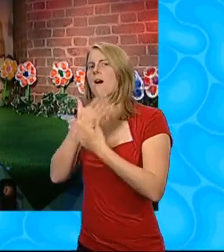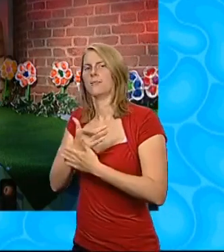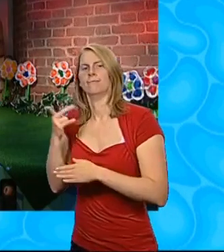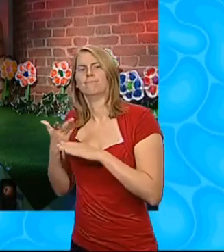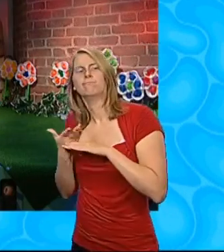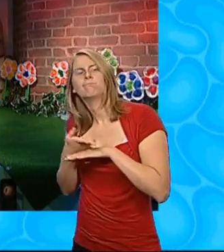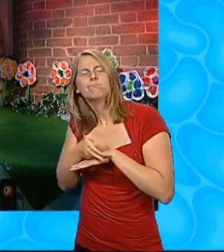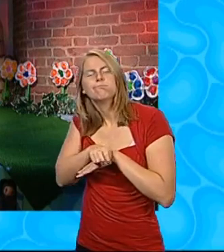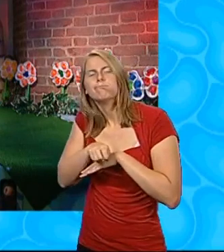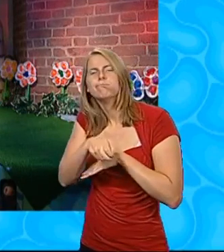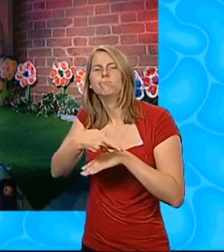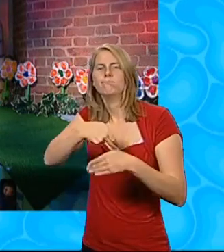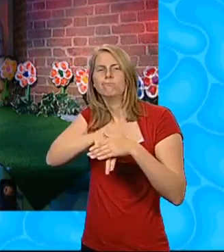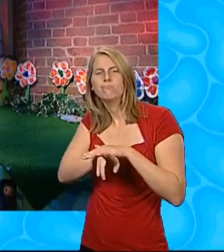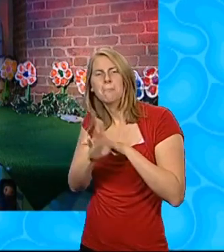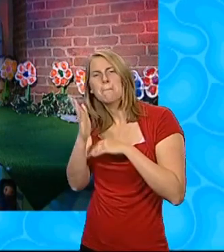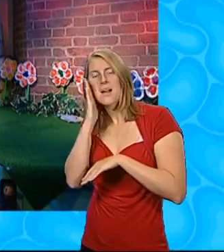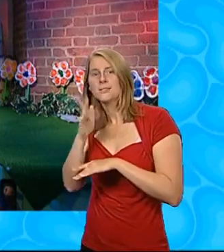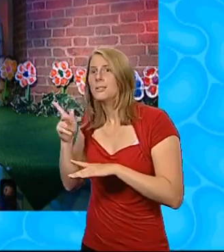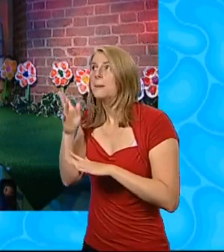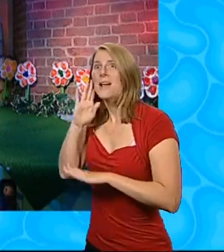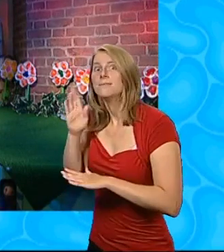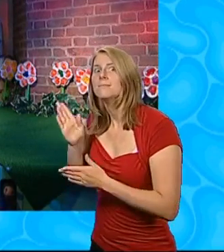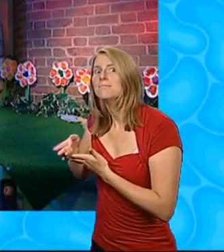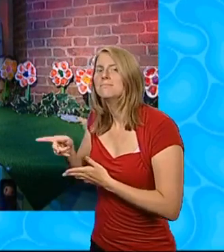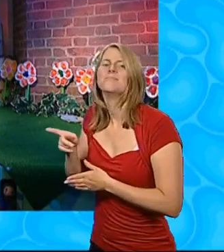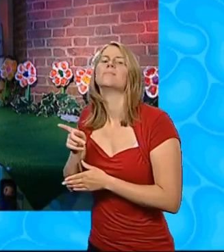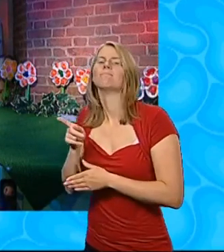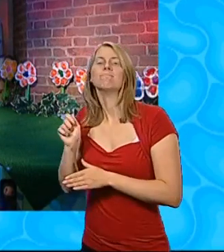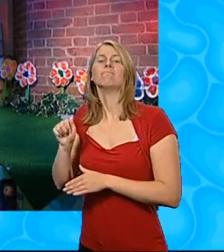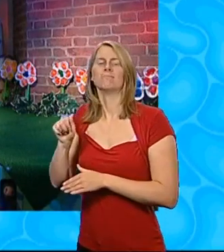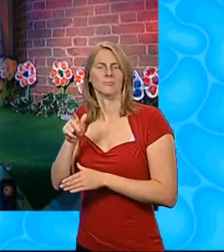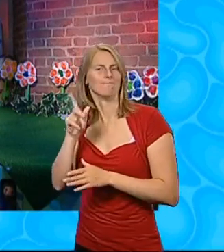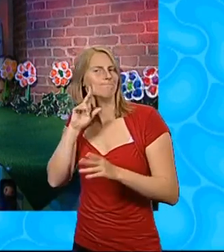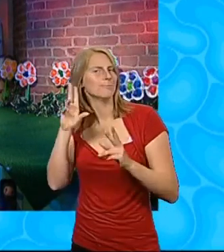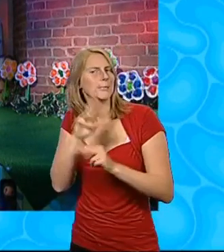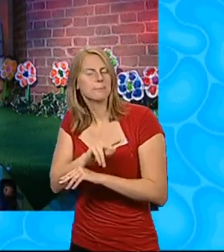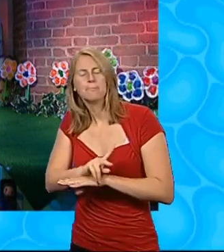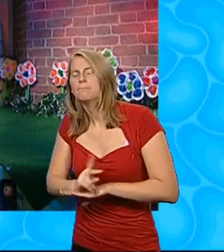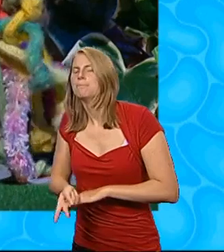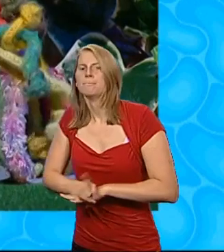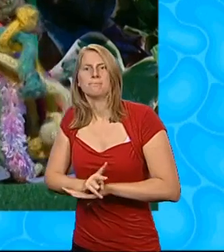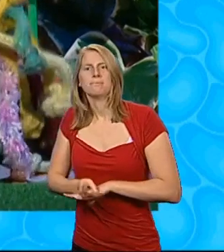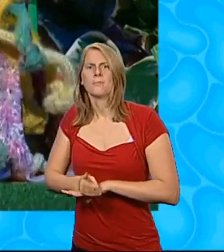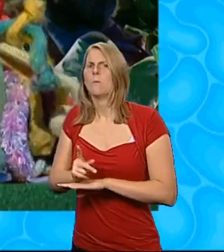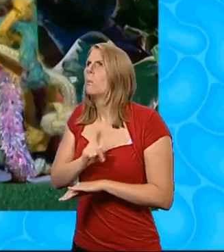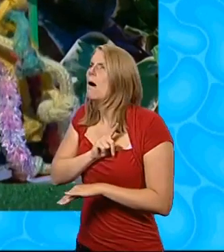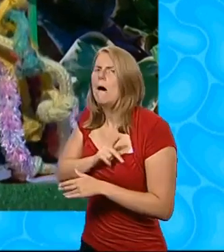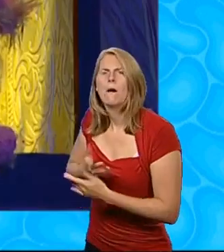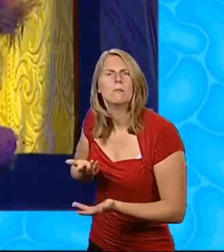went to bed... Are you in bed, Dib-Dab? Yes. One night when she went to bed, she couldn't sleep. Oh, why